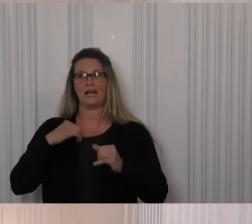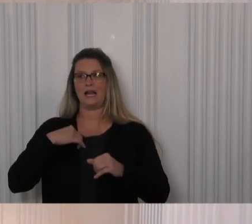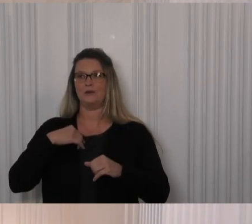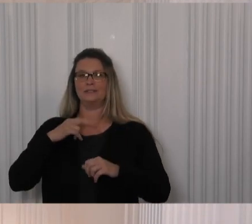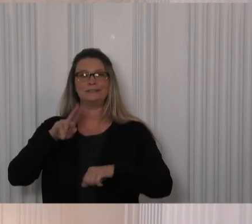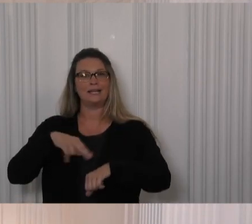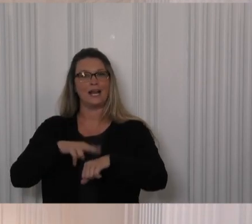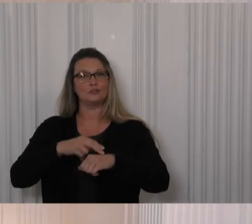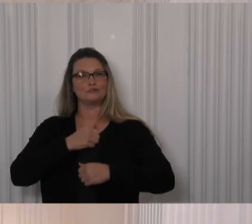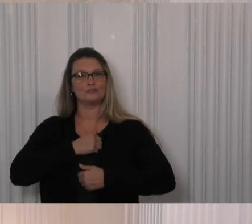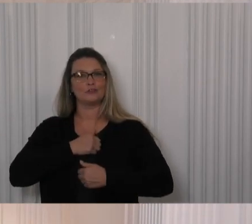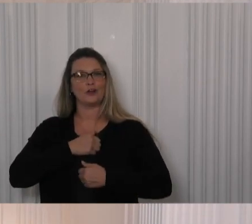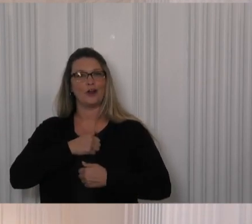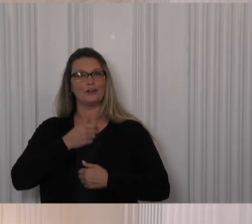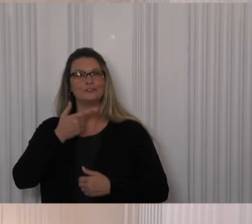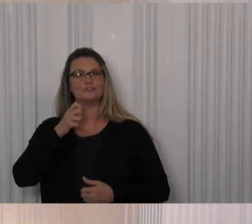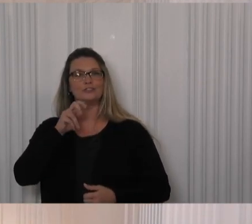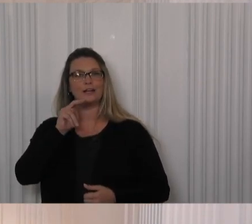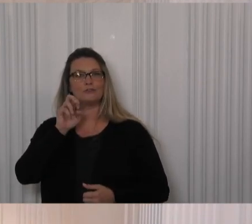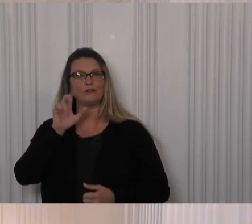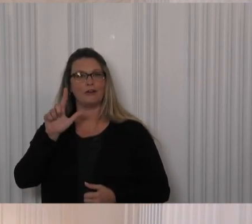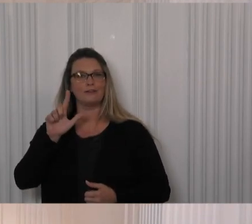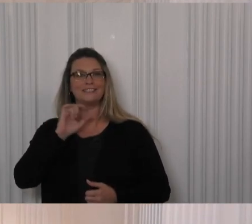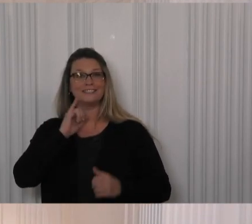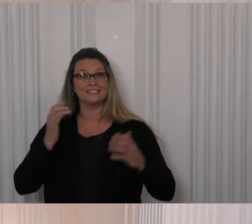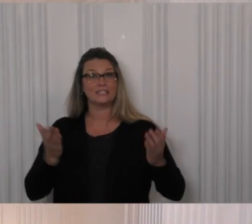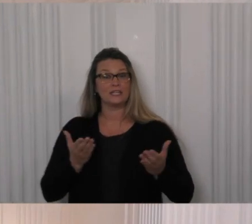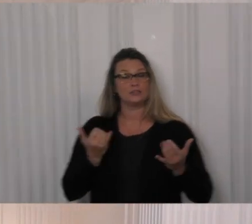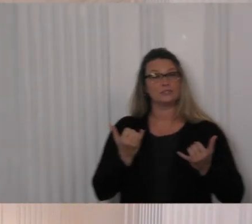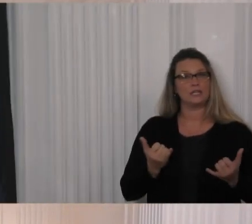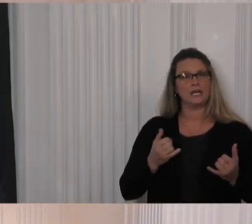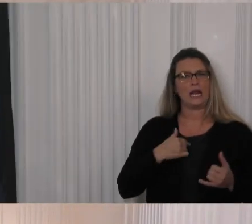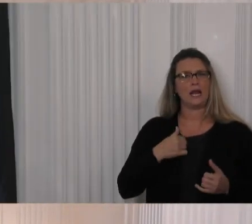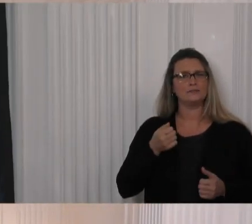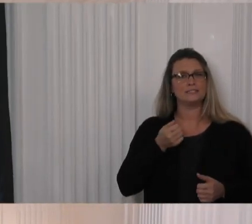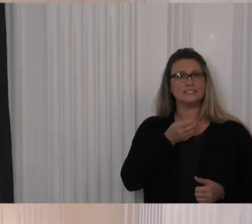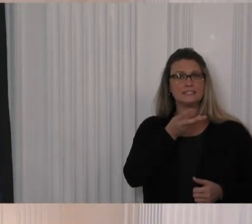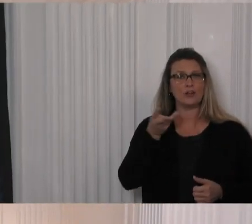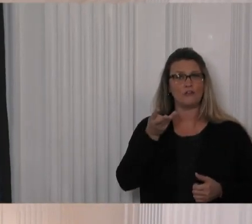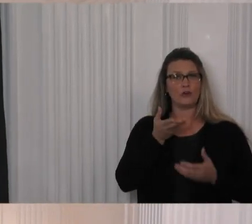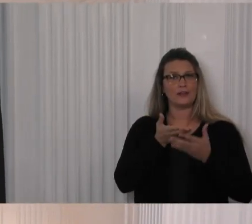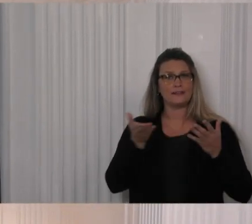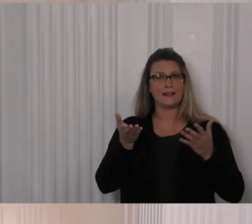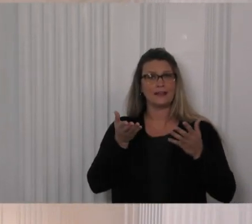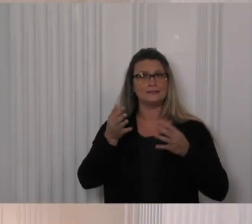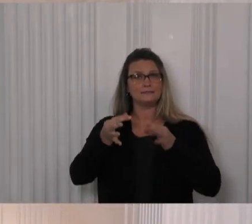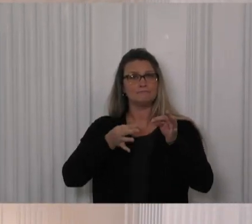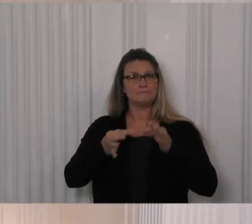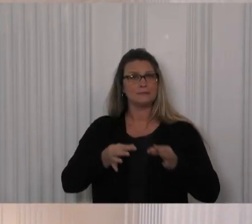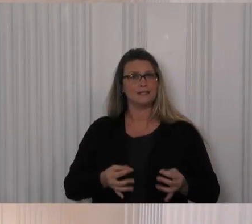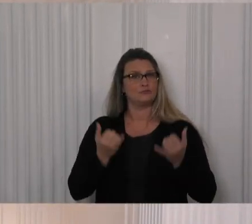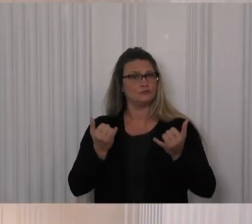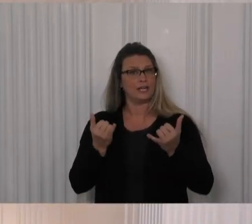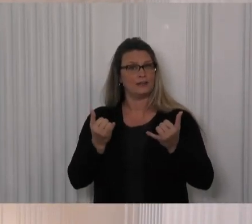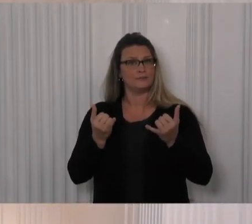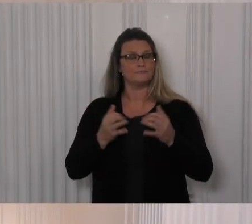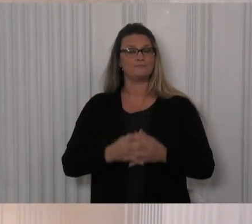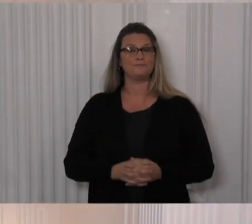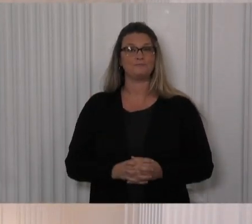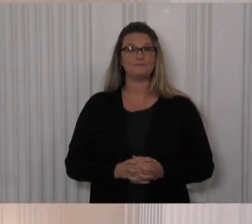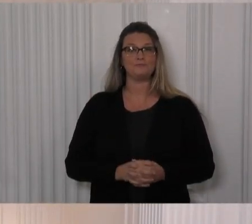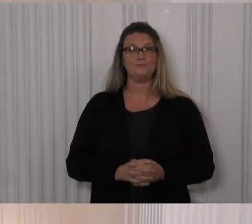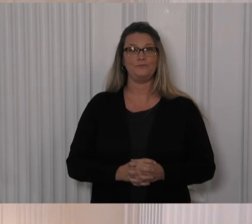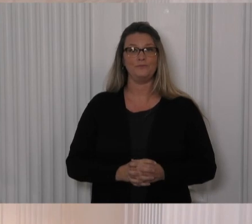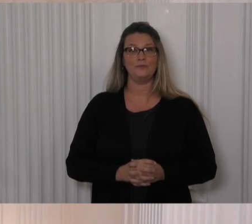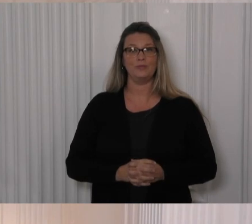us, but we've got several things to go over again today. I'm going to